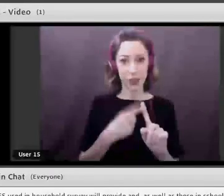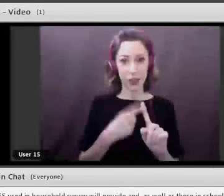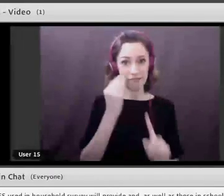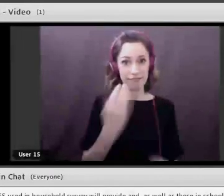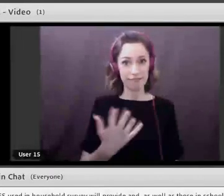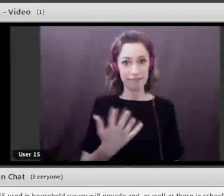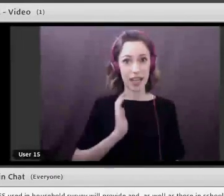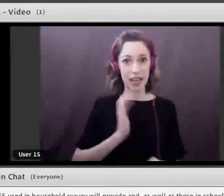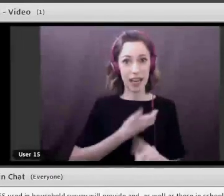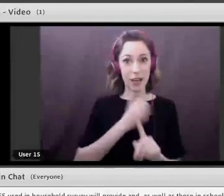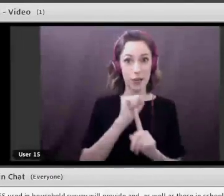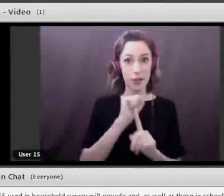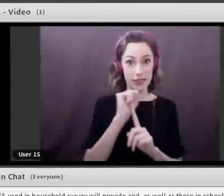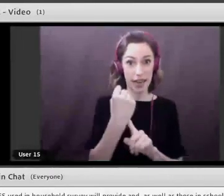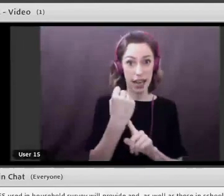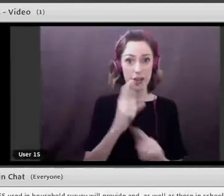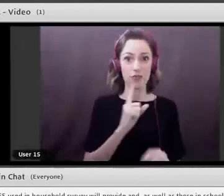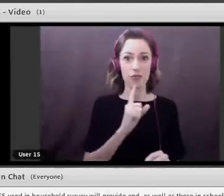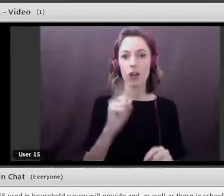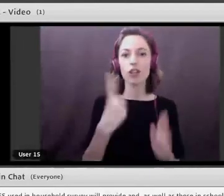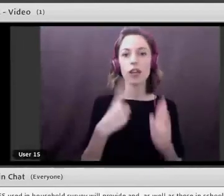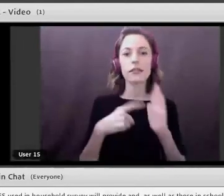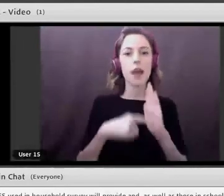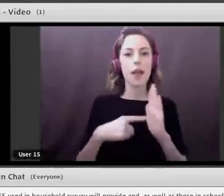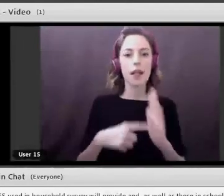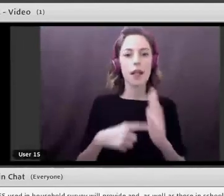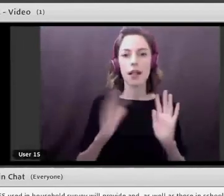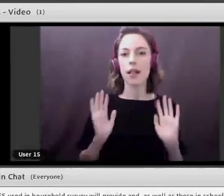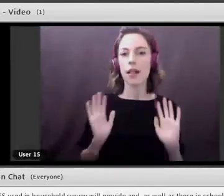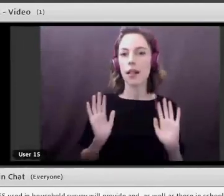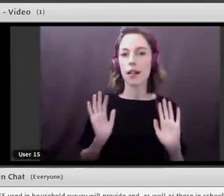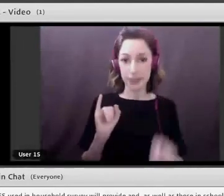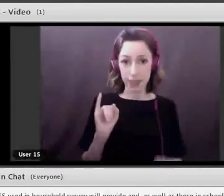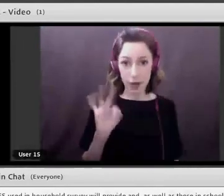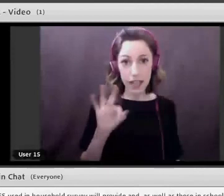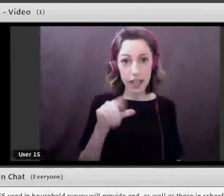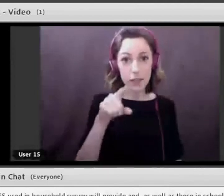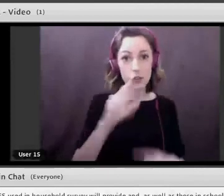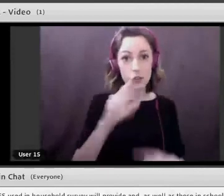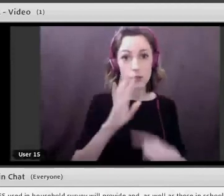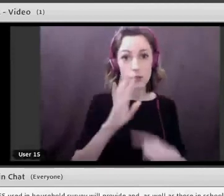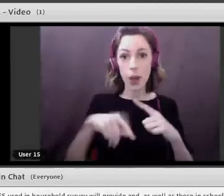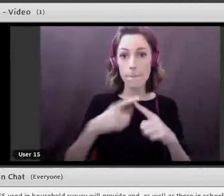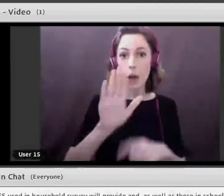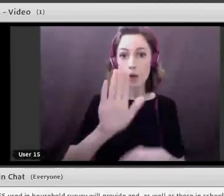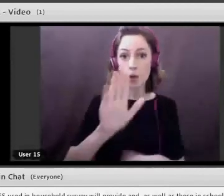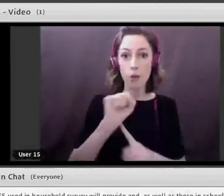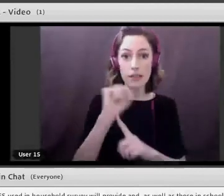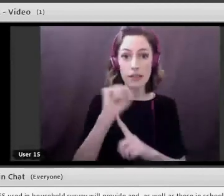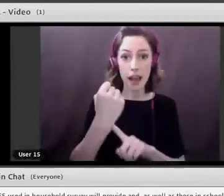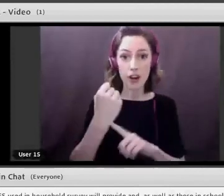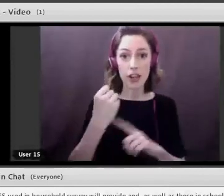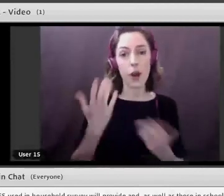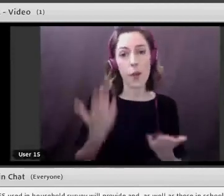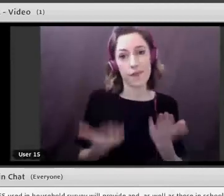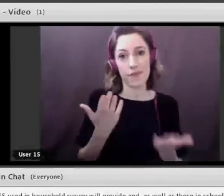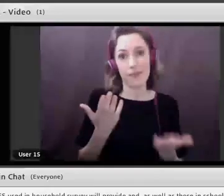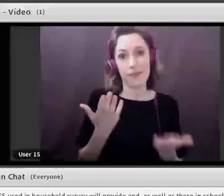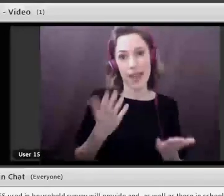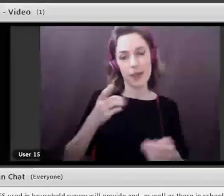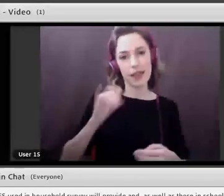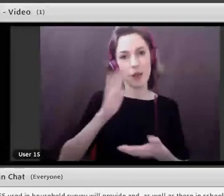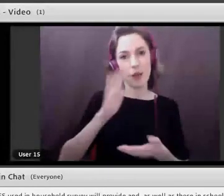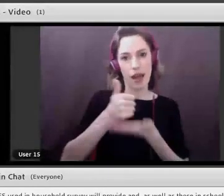you were speaking to the scenario in and of itself, maybe that explains things. But otherwise, would you mind coming off mute and